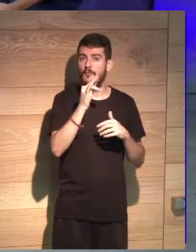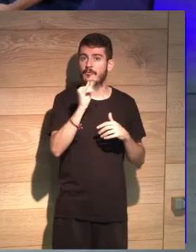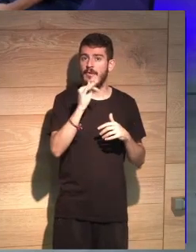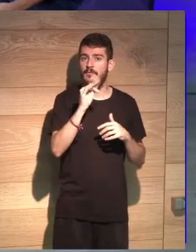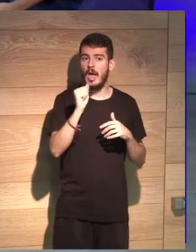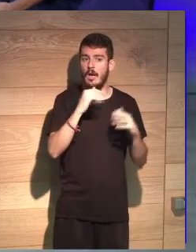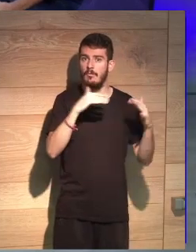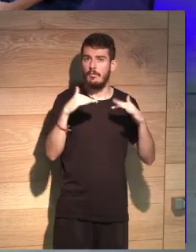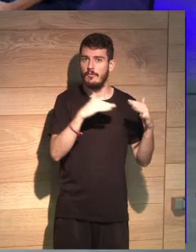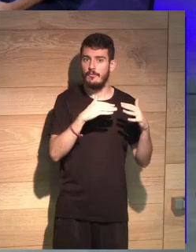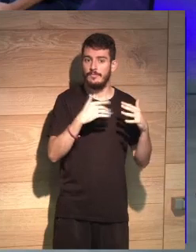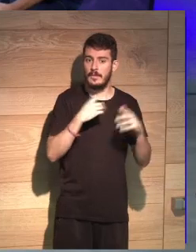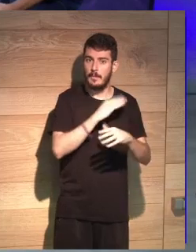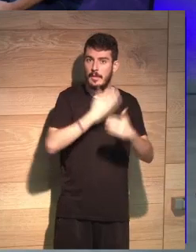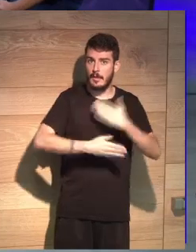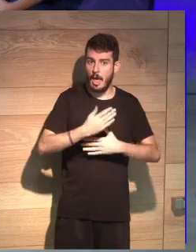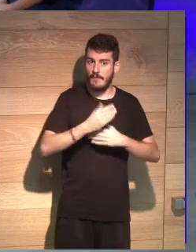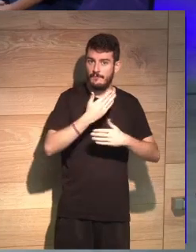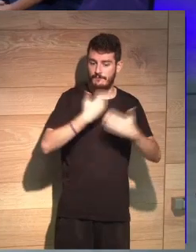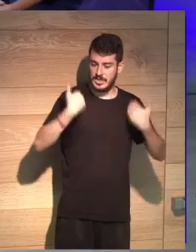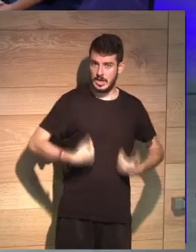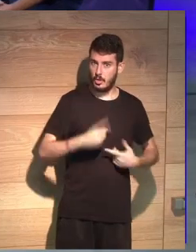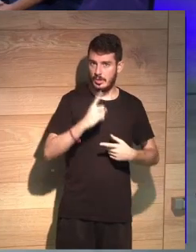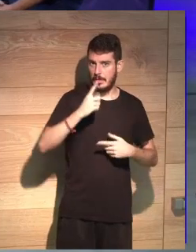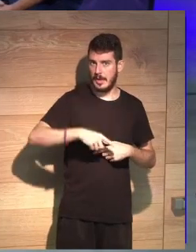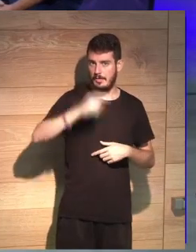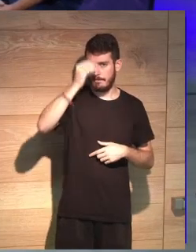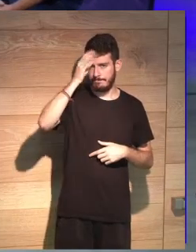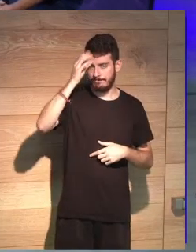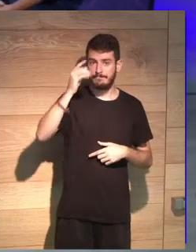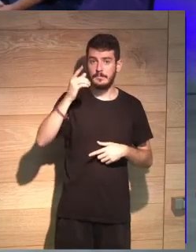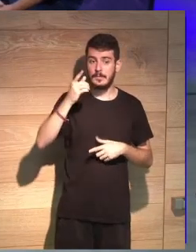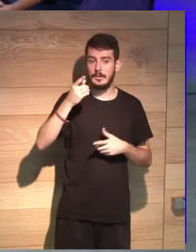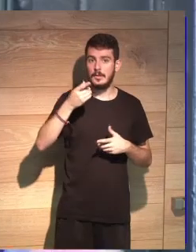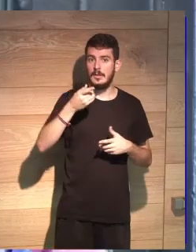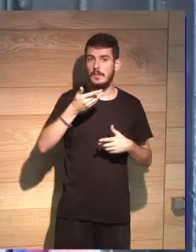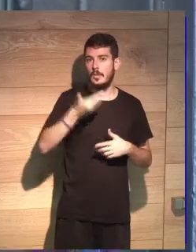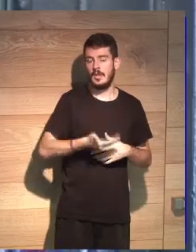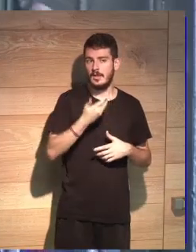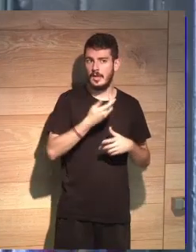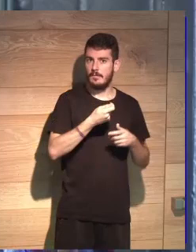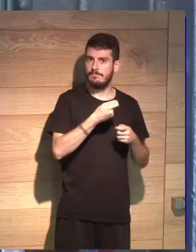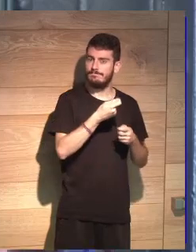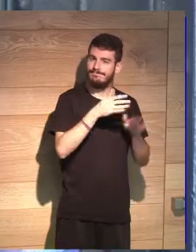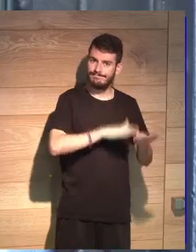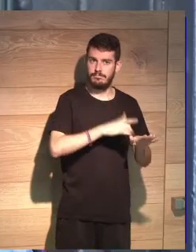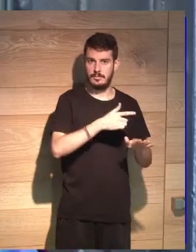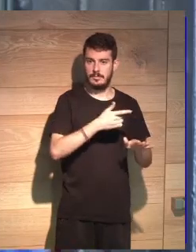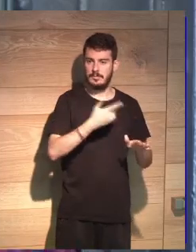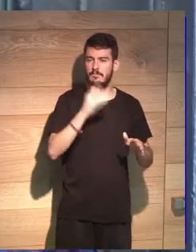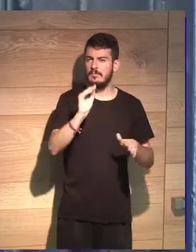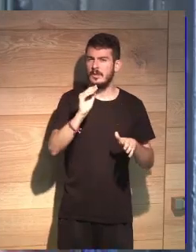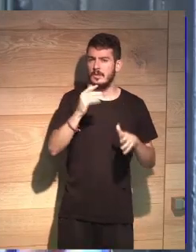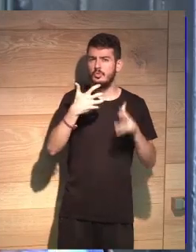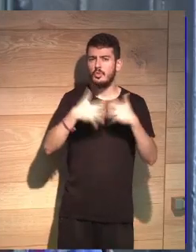are adapted to their particular disabilities, whether physical or mental. And it's important